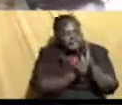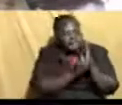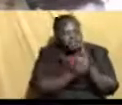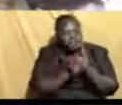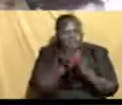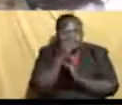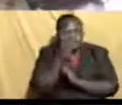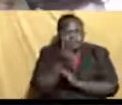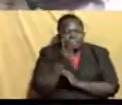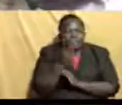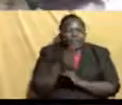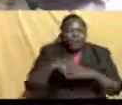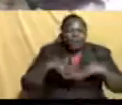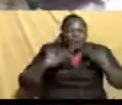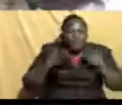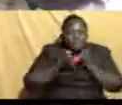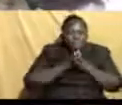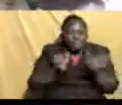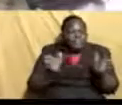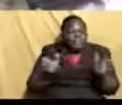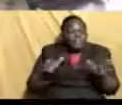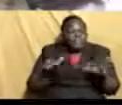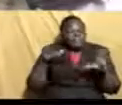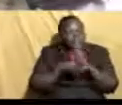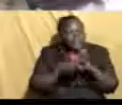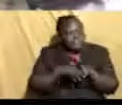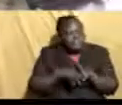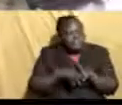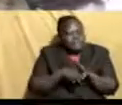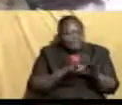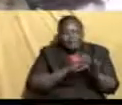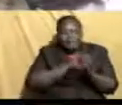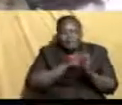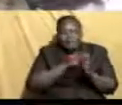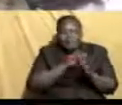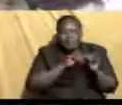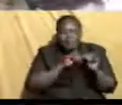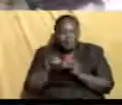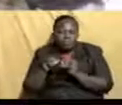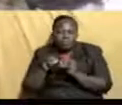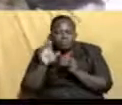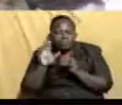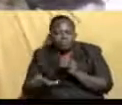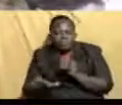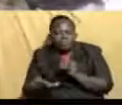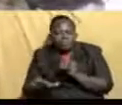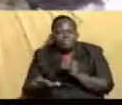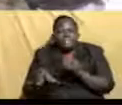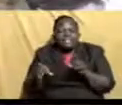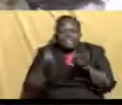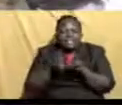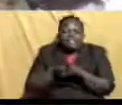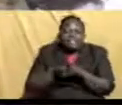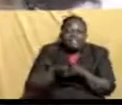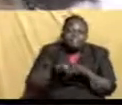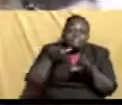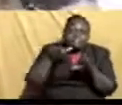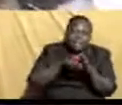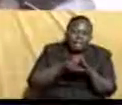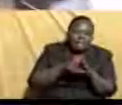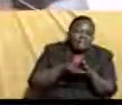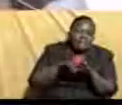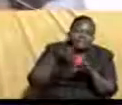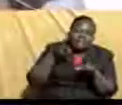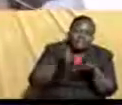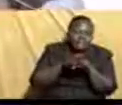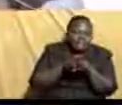public participation will take place. They will then go to the next stage of parliament, where public participation will take place, and parliament is insulated from vetoing